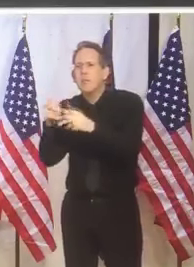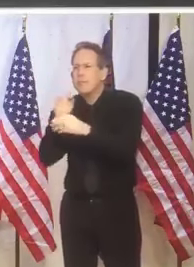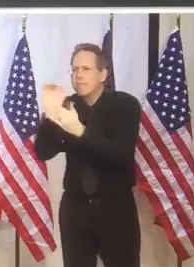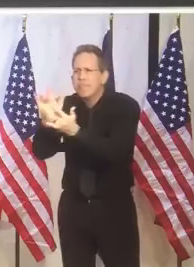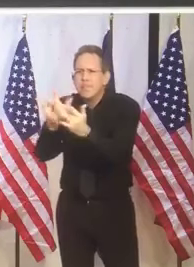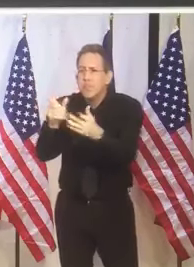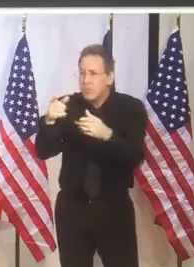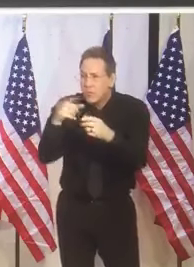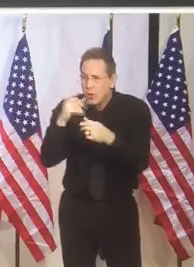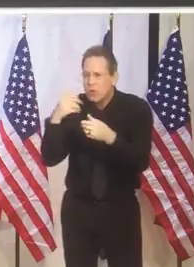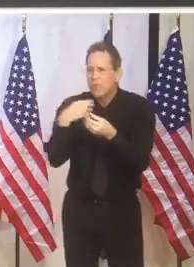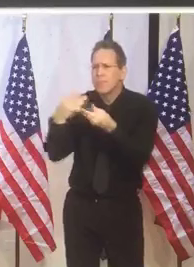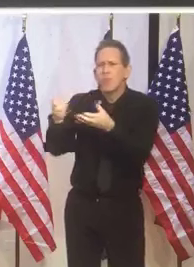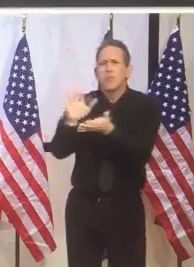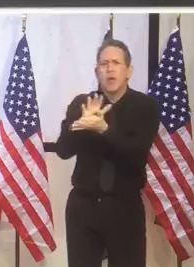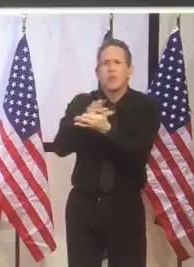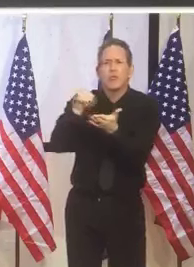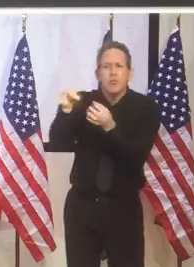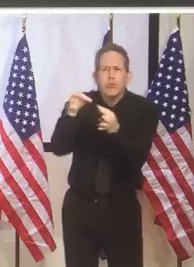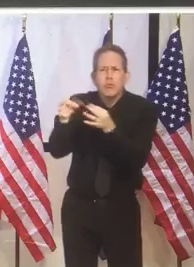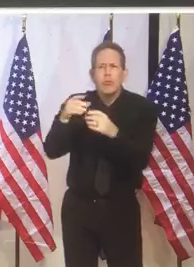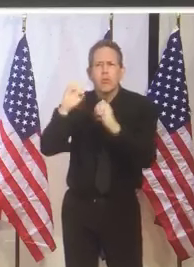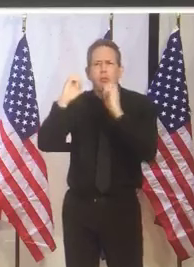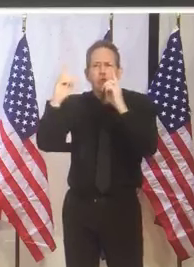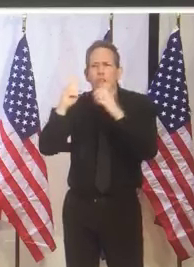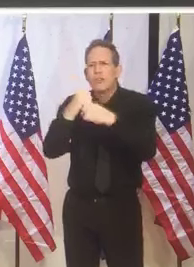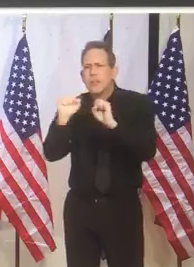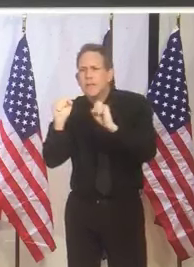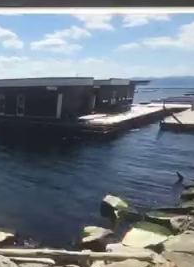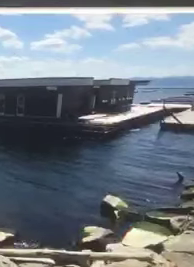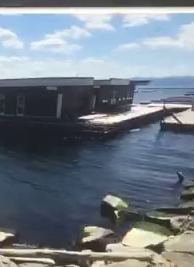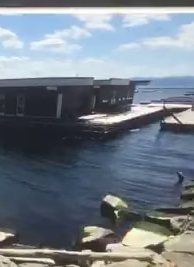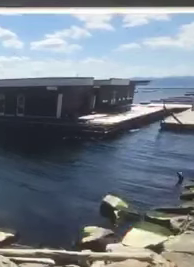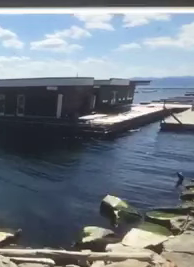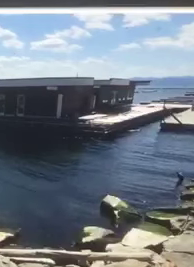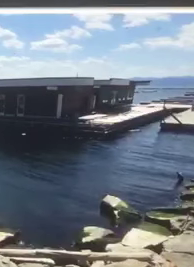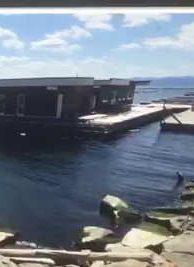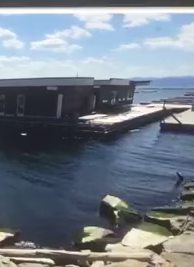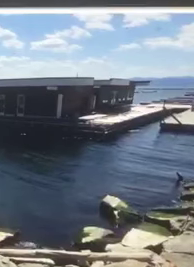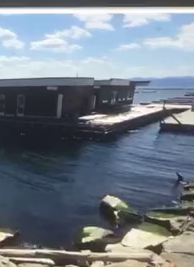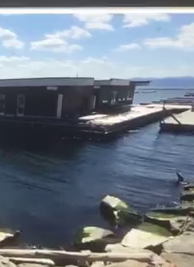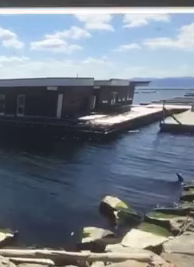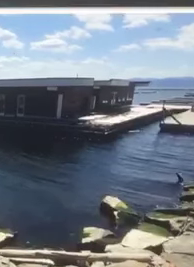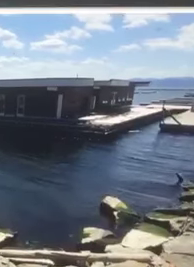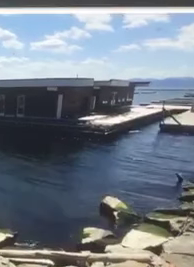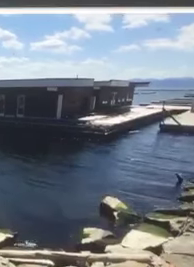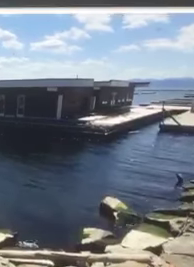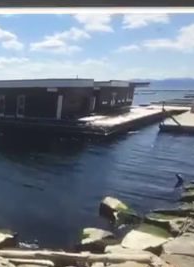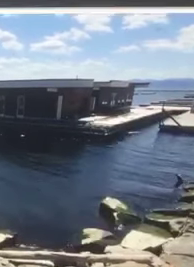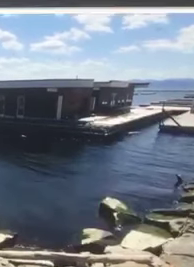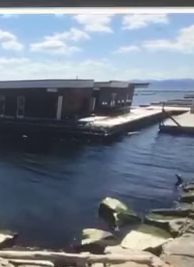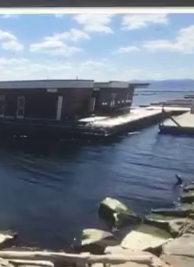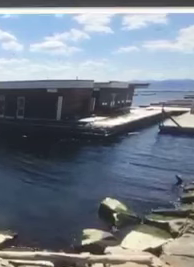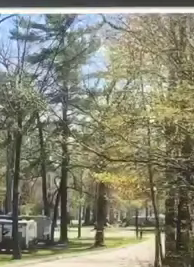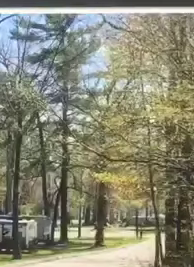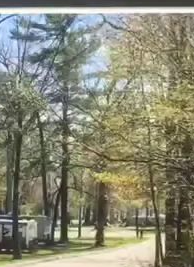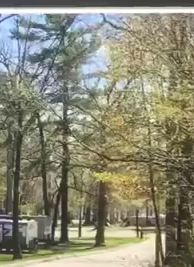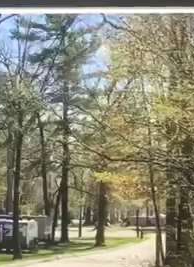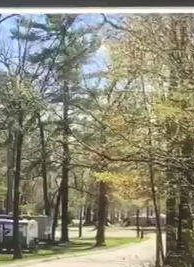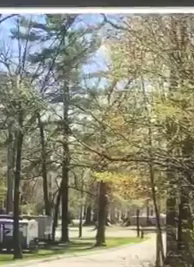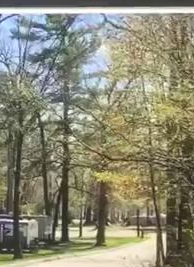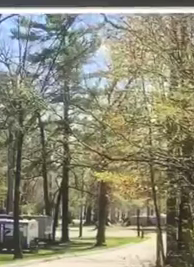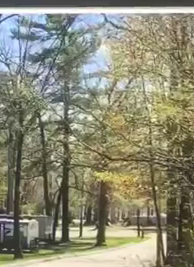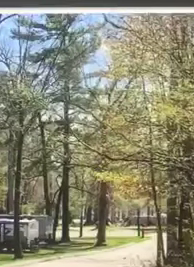of emergency, and we'll have a few additional announcements as well. Those expected to include reopening of marinas,